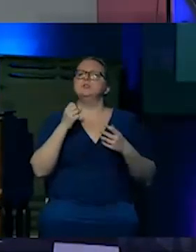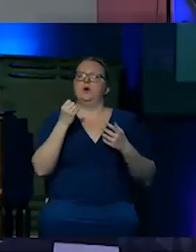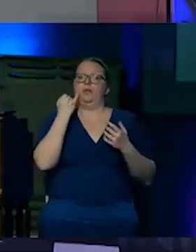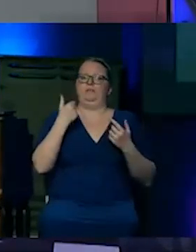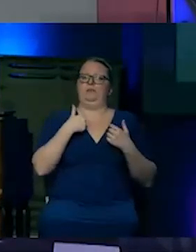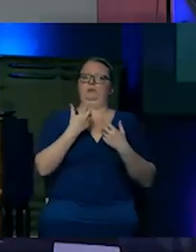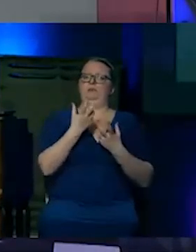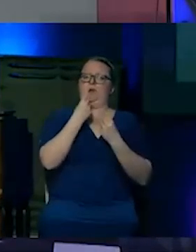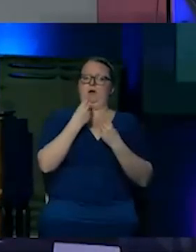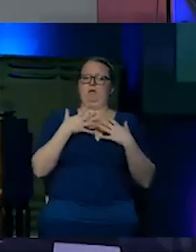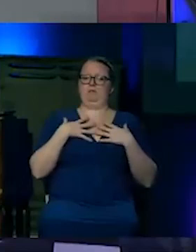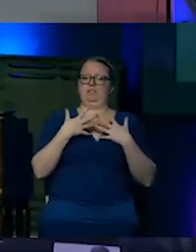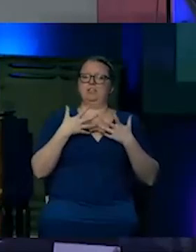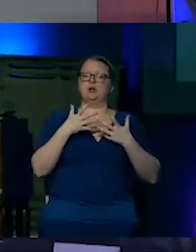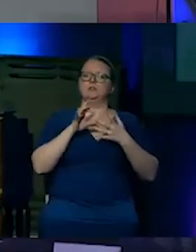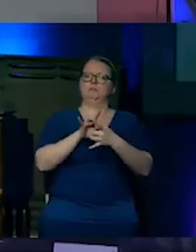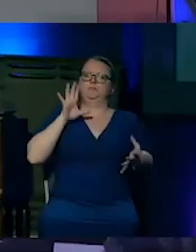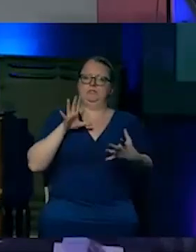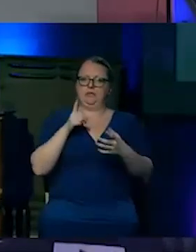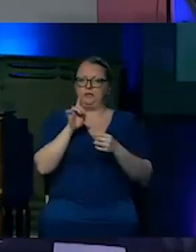right? So